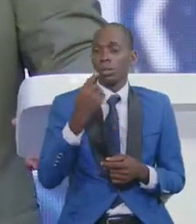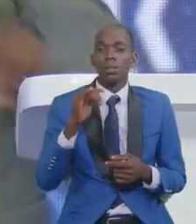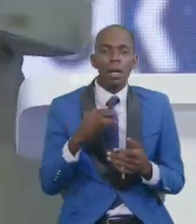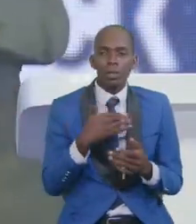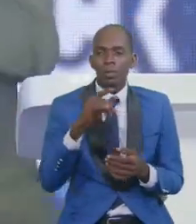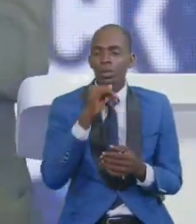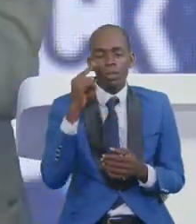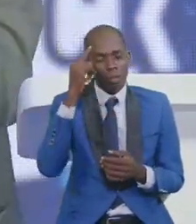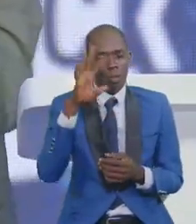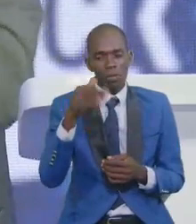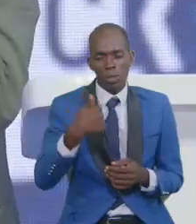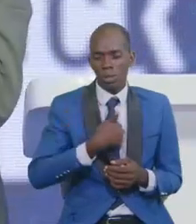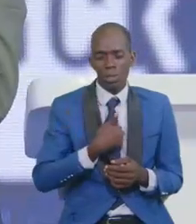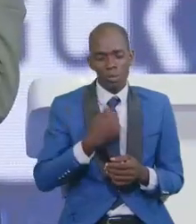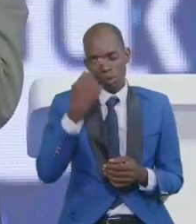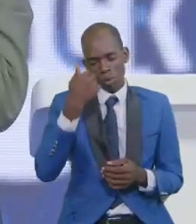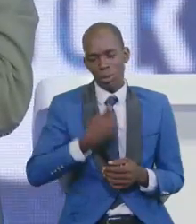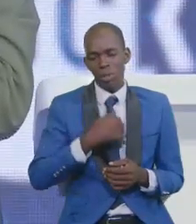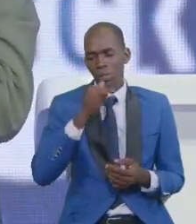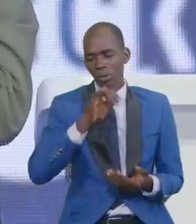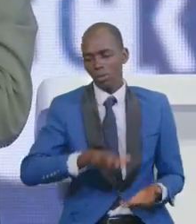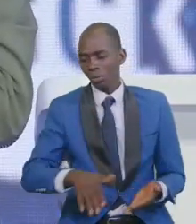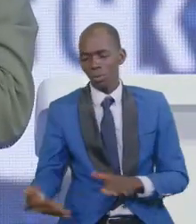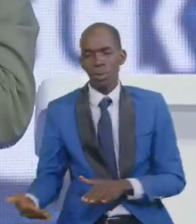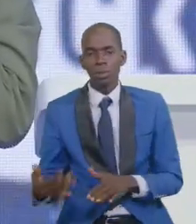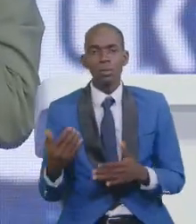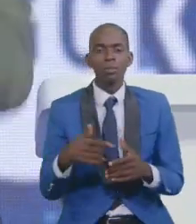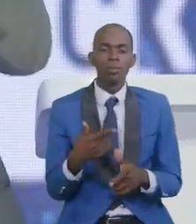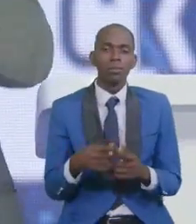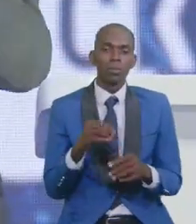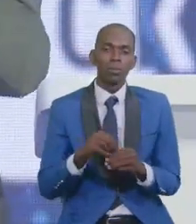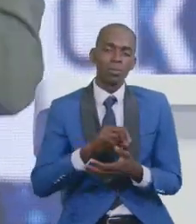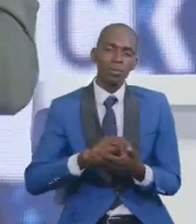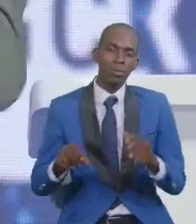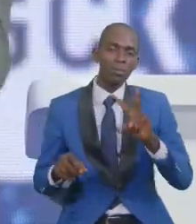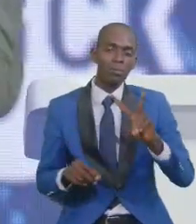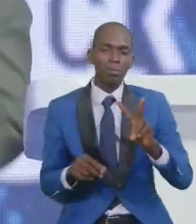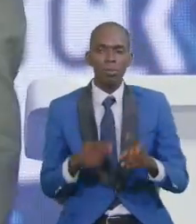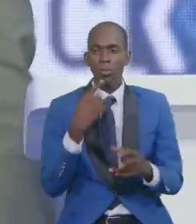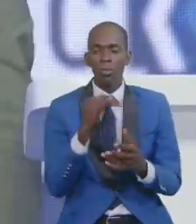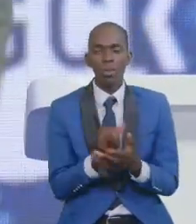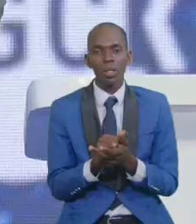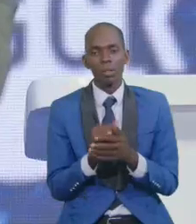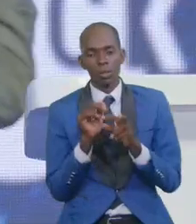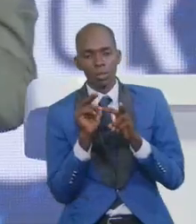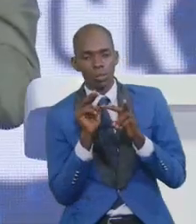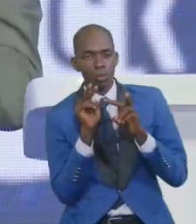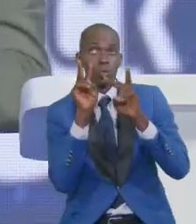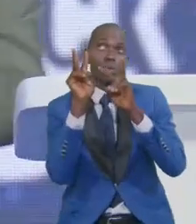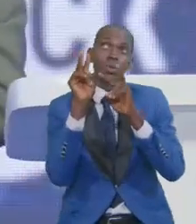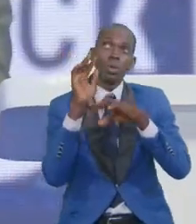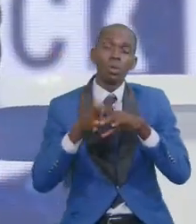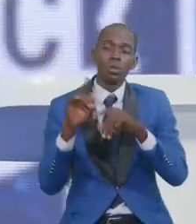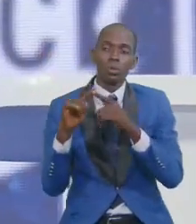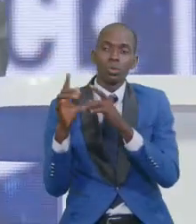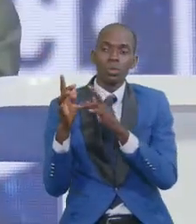buried. Then in verse 2, it says, looking unto Jesus, the author